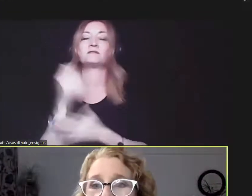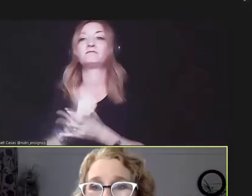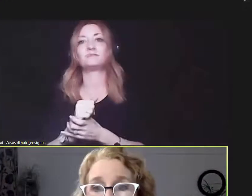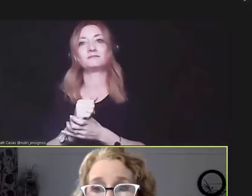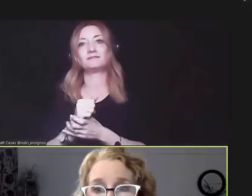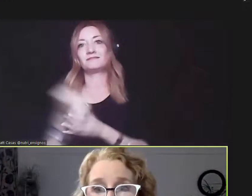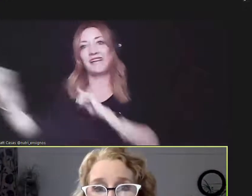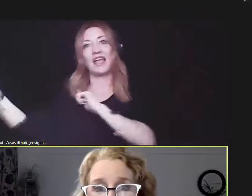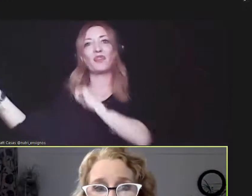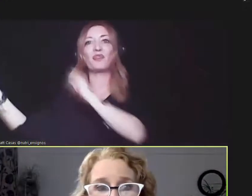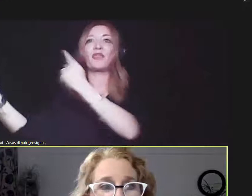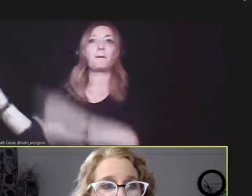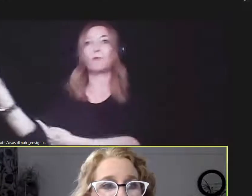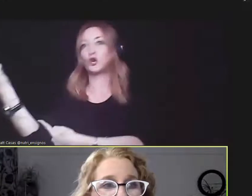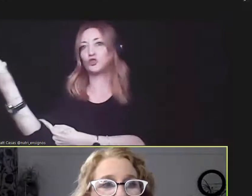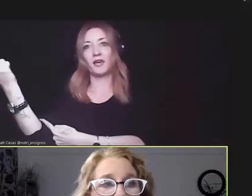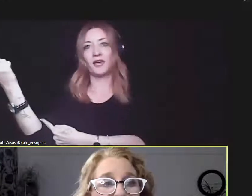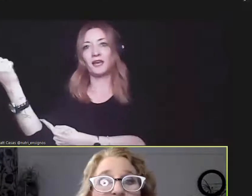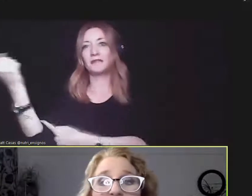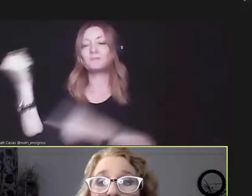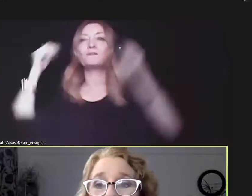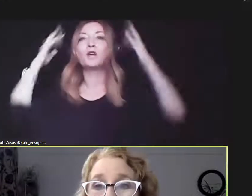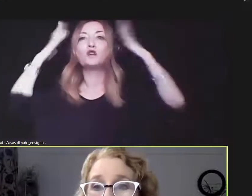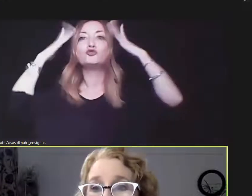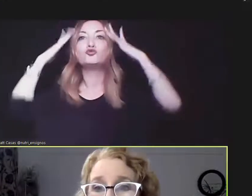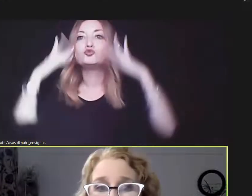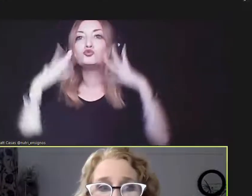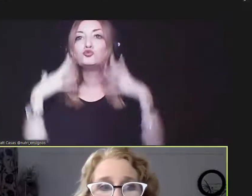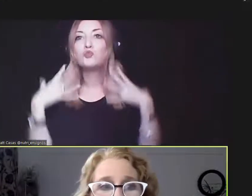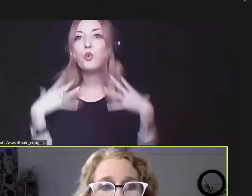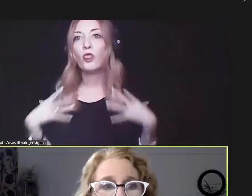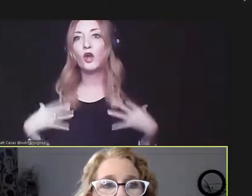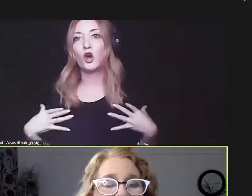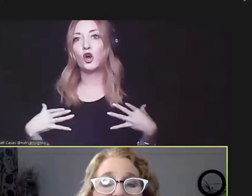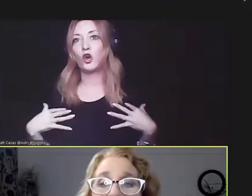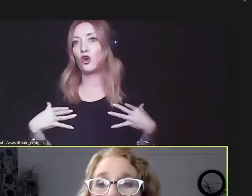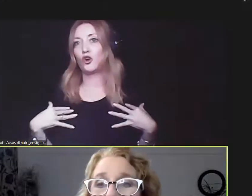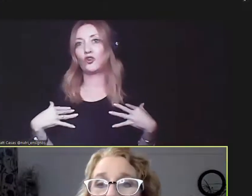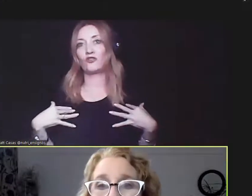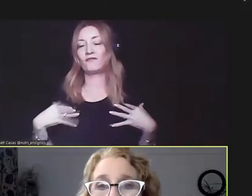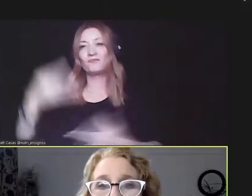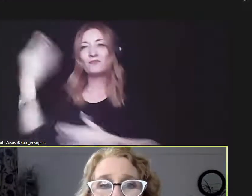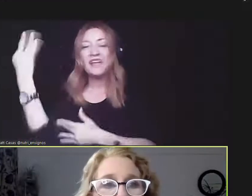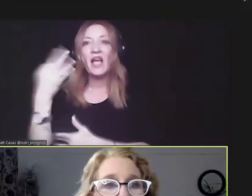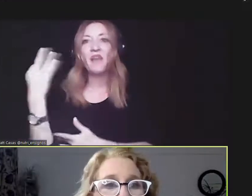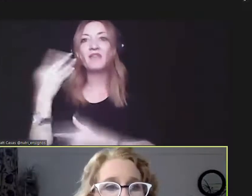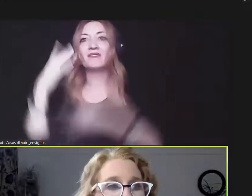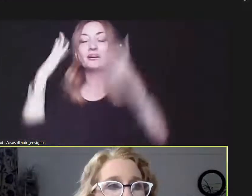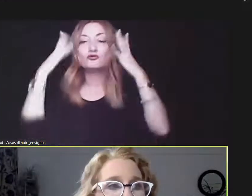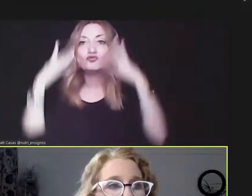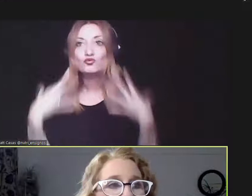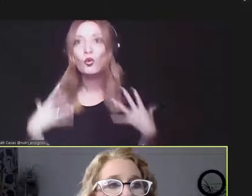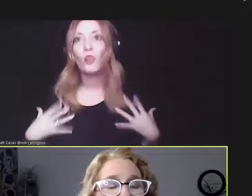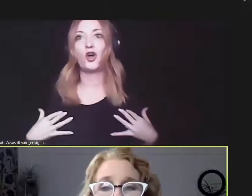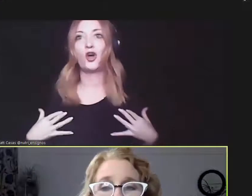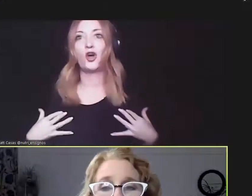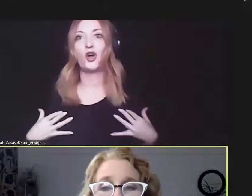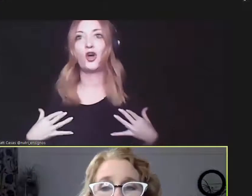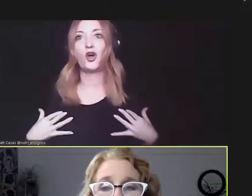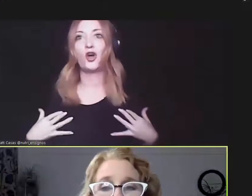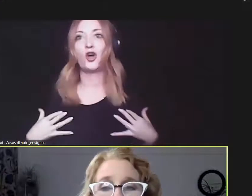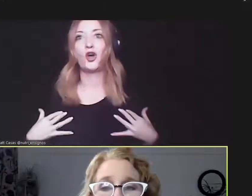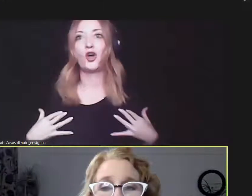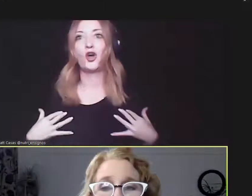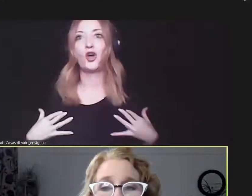for detoxing. Okay, so stomach crunches, abdominal twists